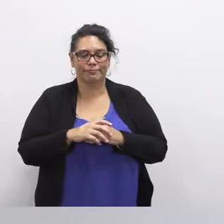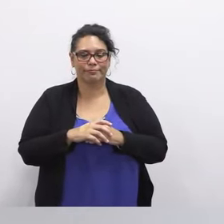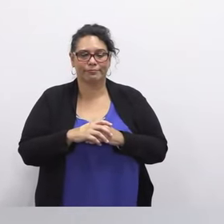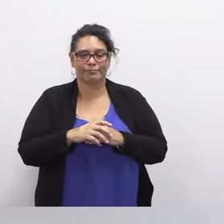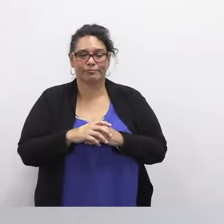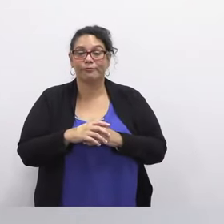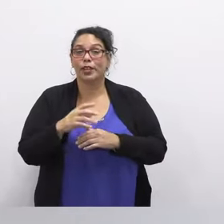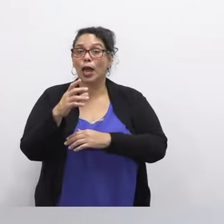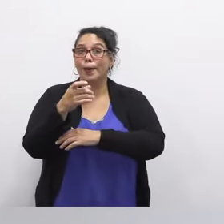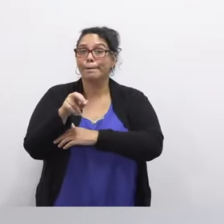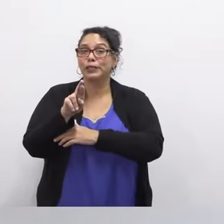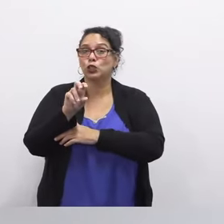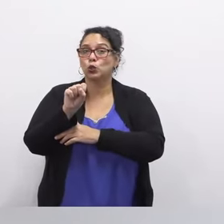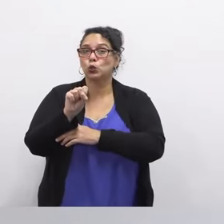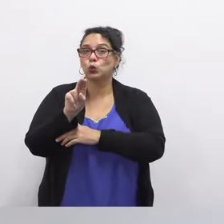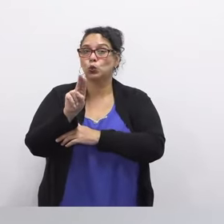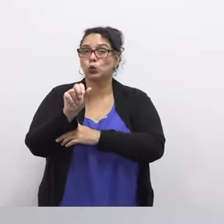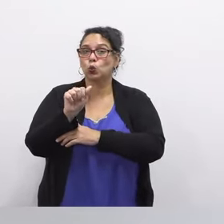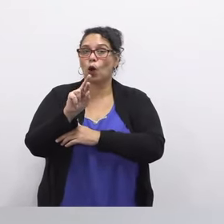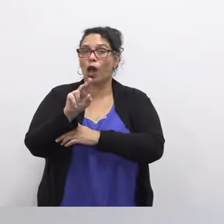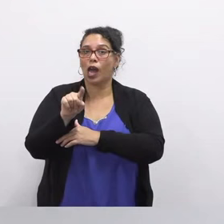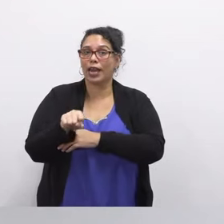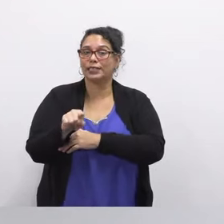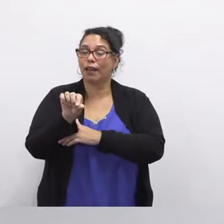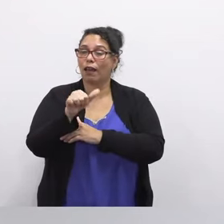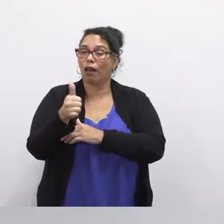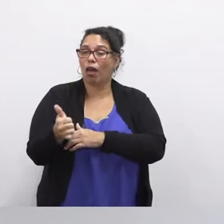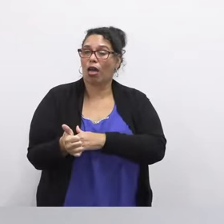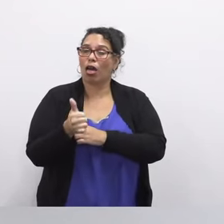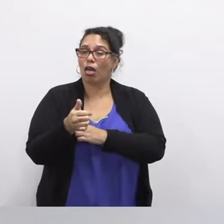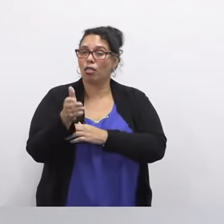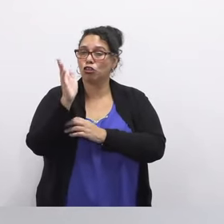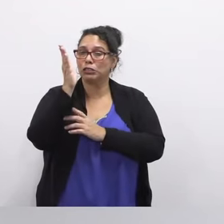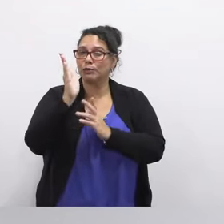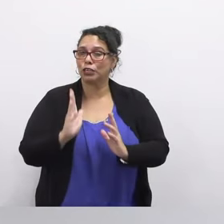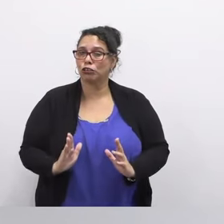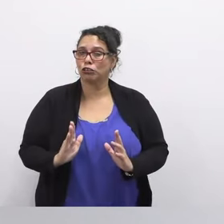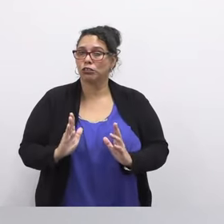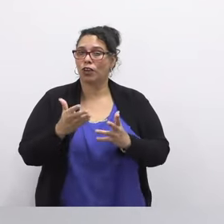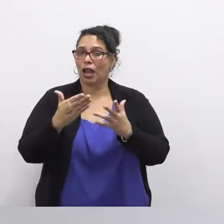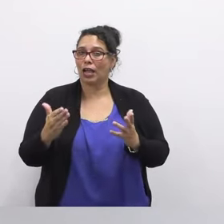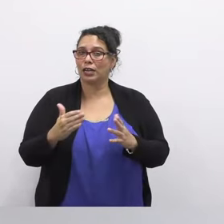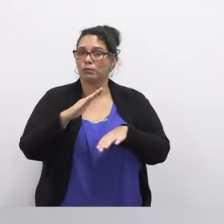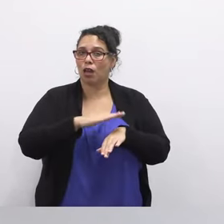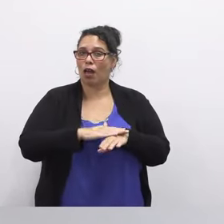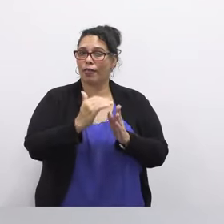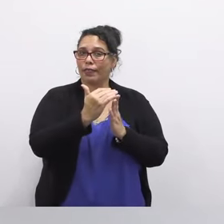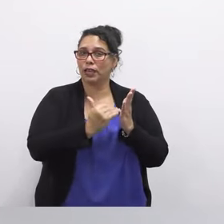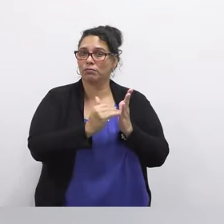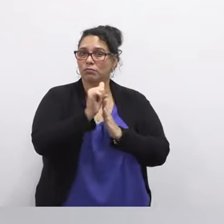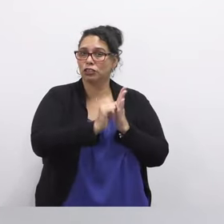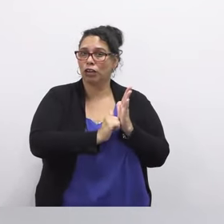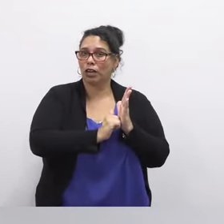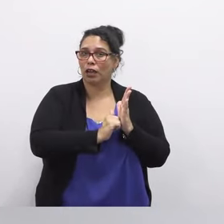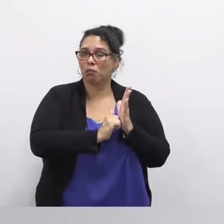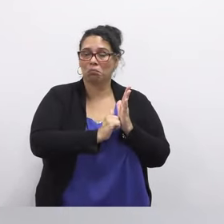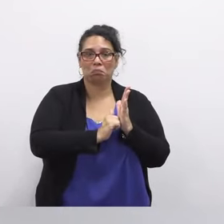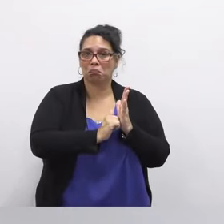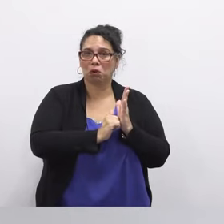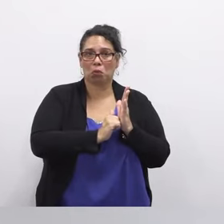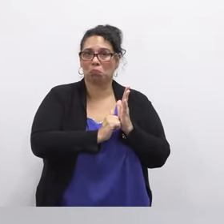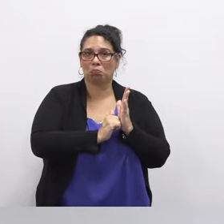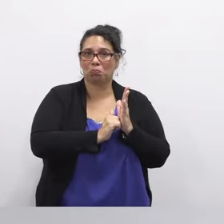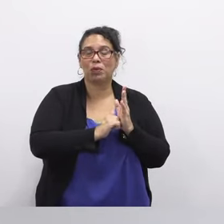Mr. Suarez, did we have any other speakers for items on the agenda? That's it for items on. Okay, so we'll move to